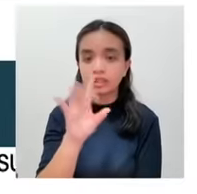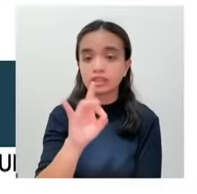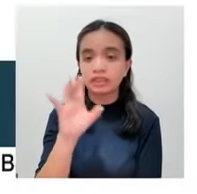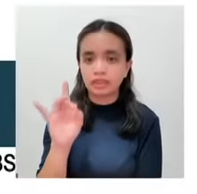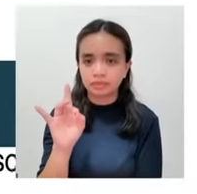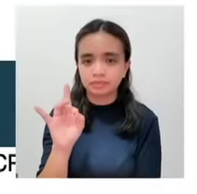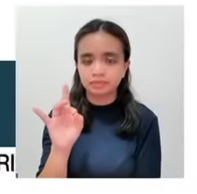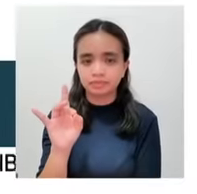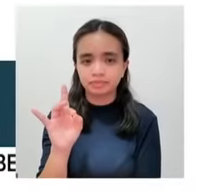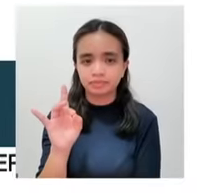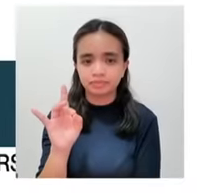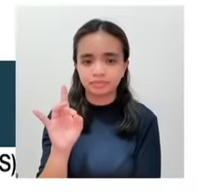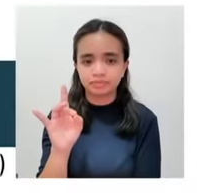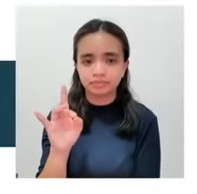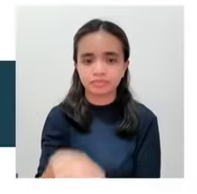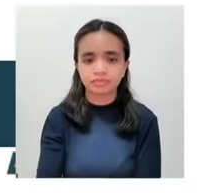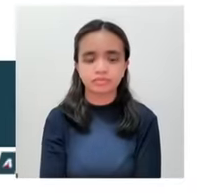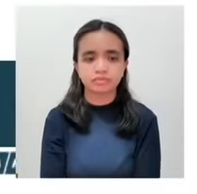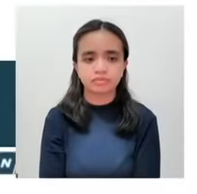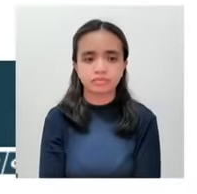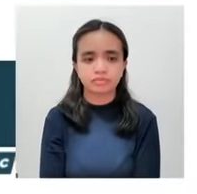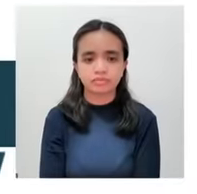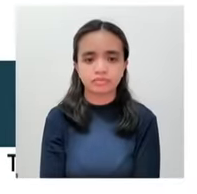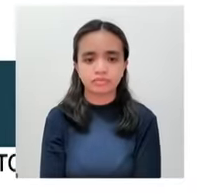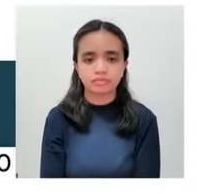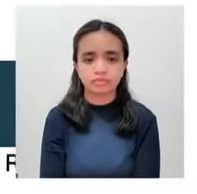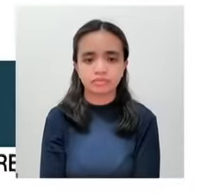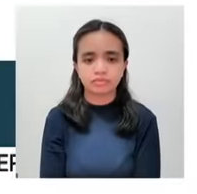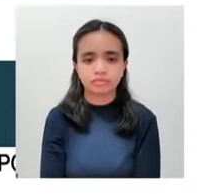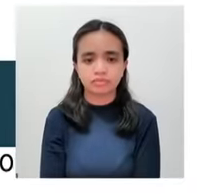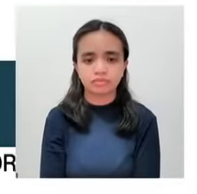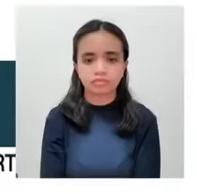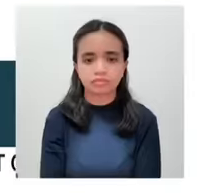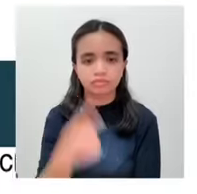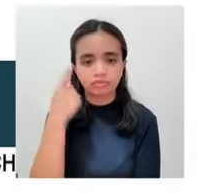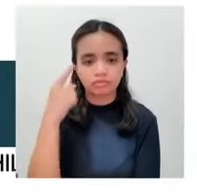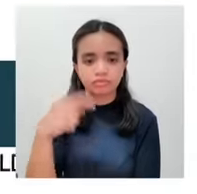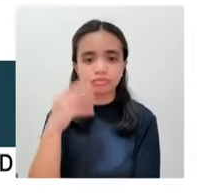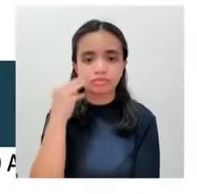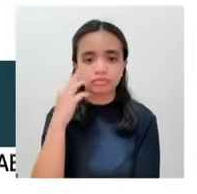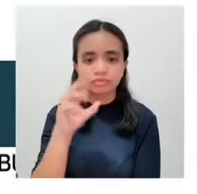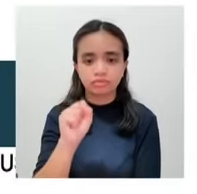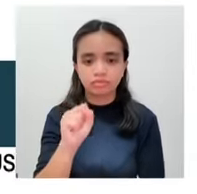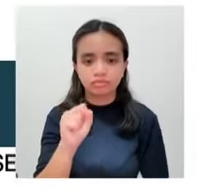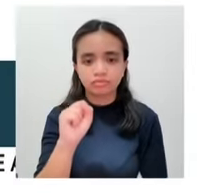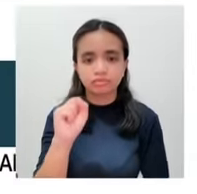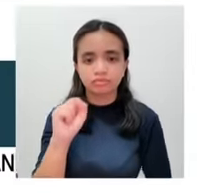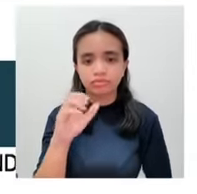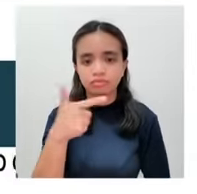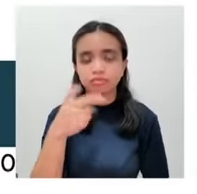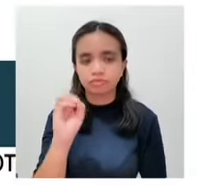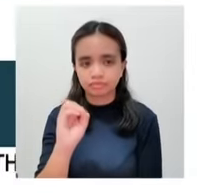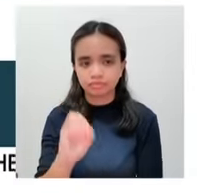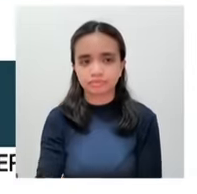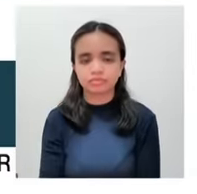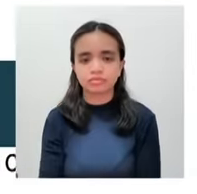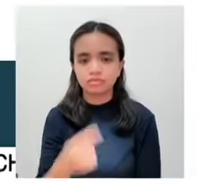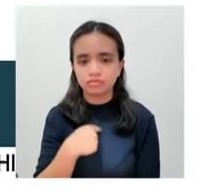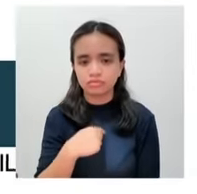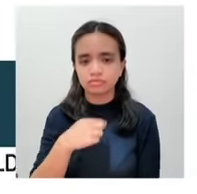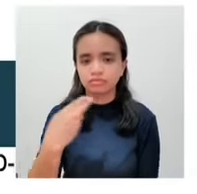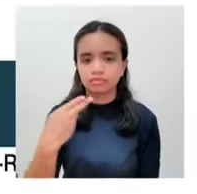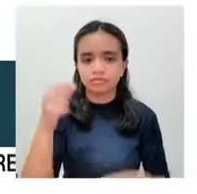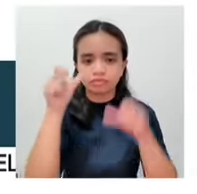1988. Carlitos and I weren't married yet, for Mrs. Mo, Mrs. Ko. I post the